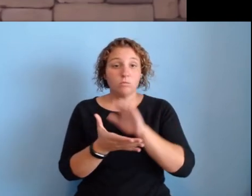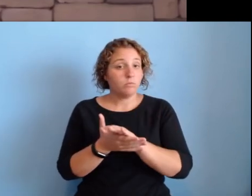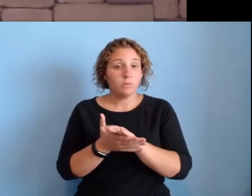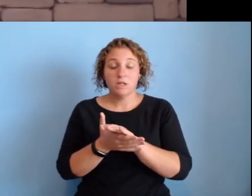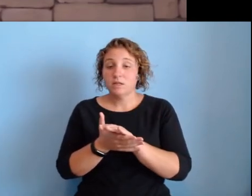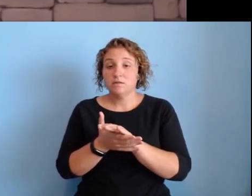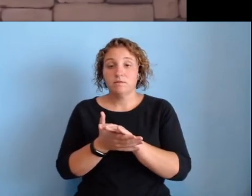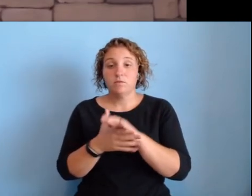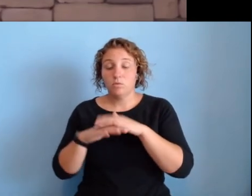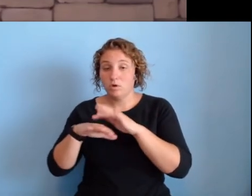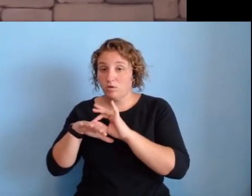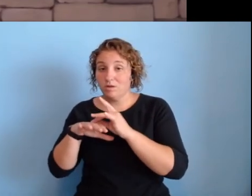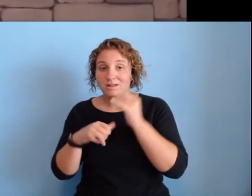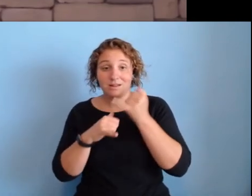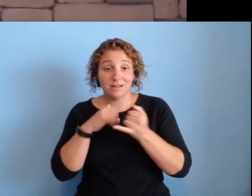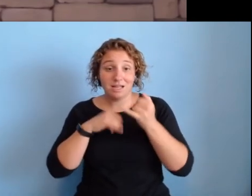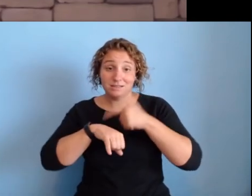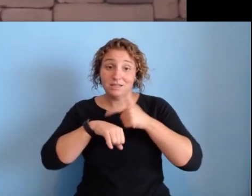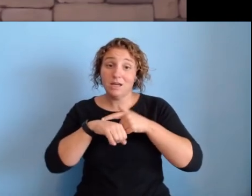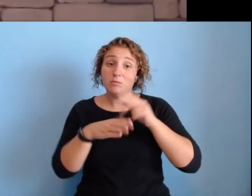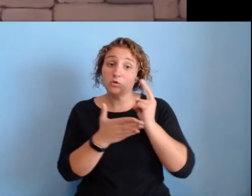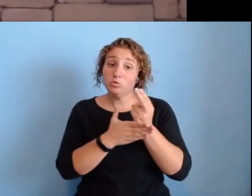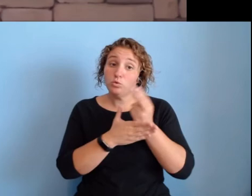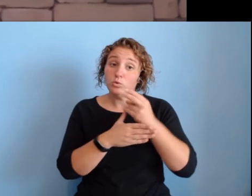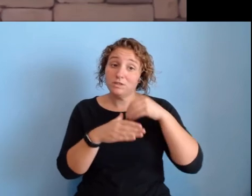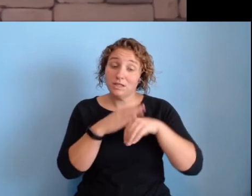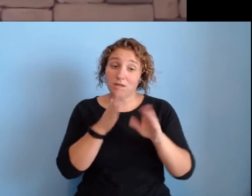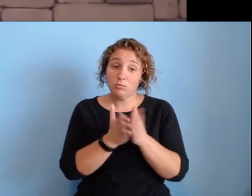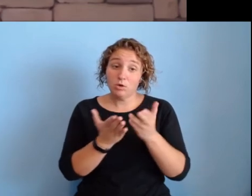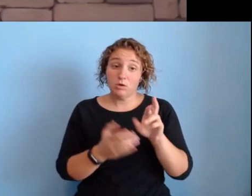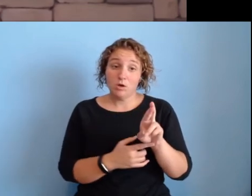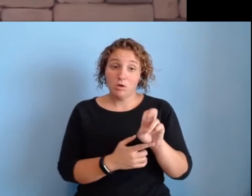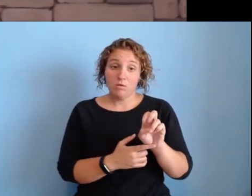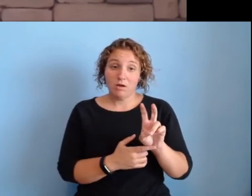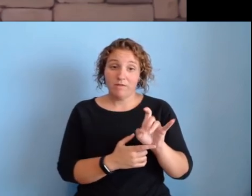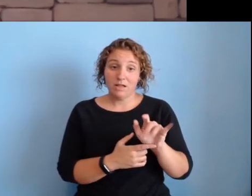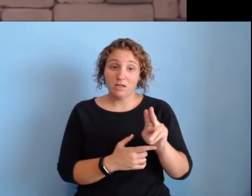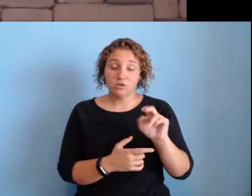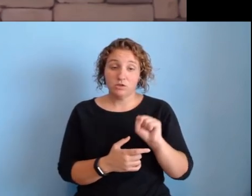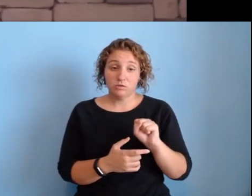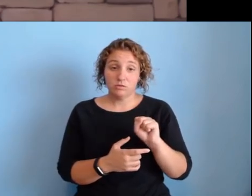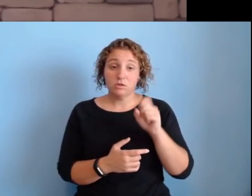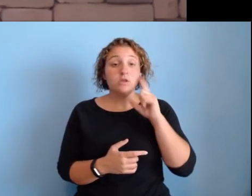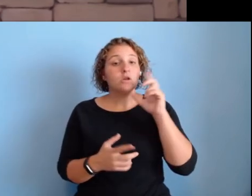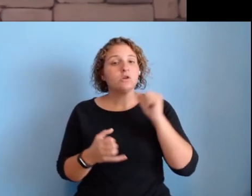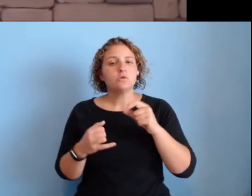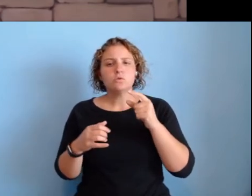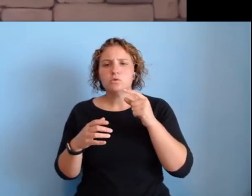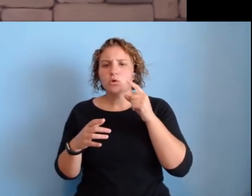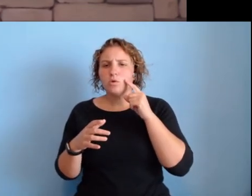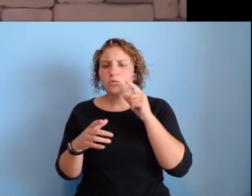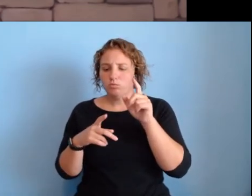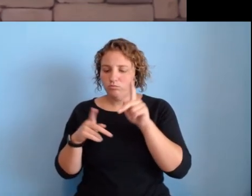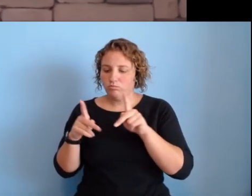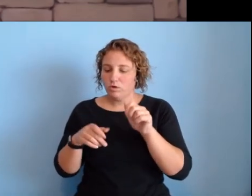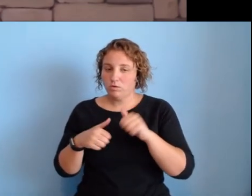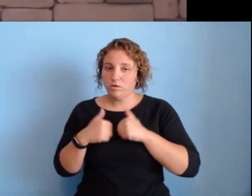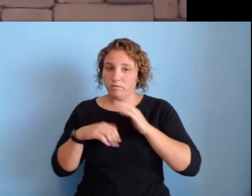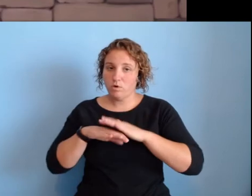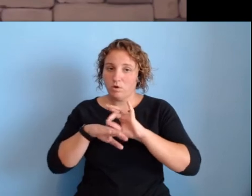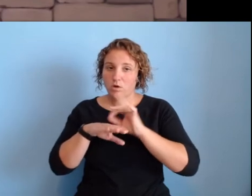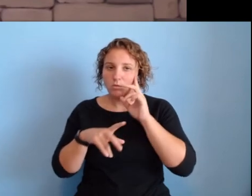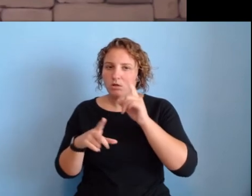use of it. And they that dwell on the earth shall wonder whose names were not written